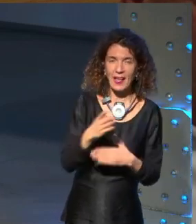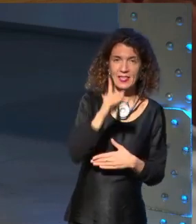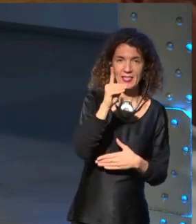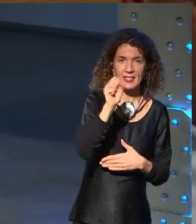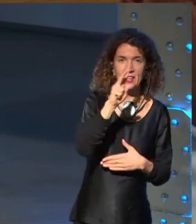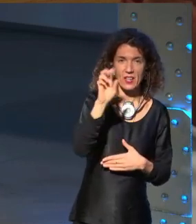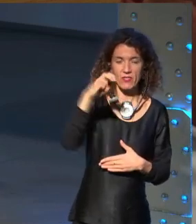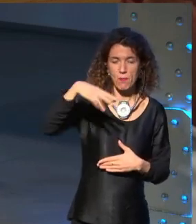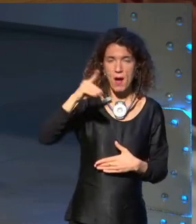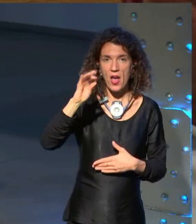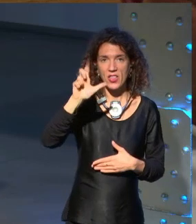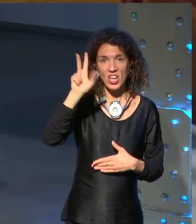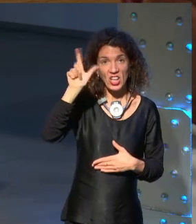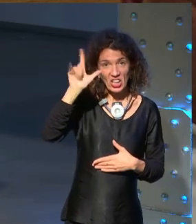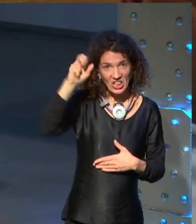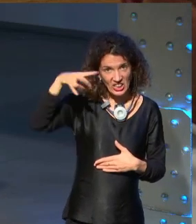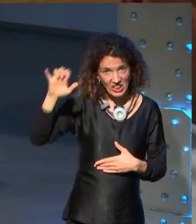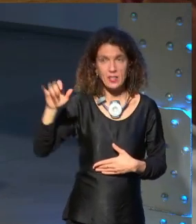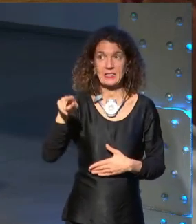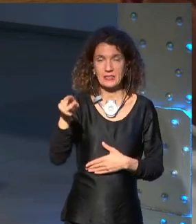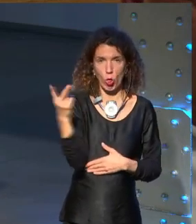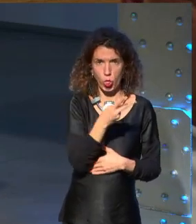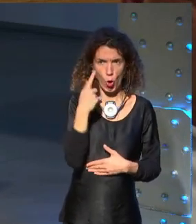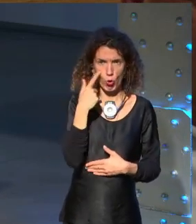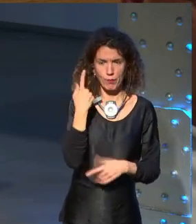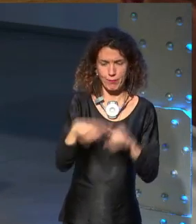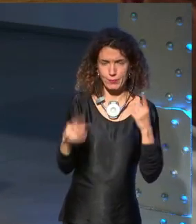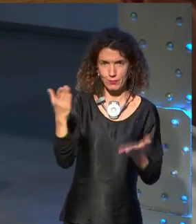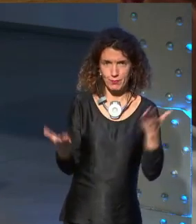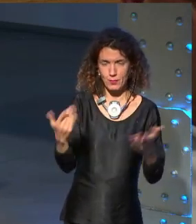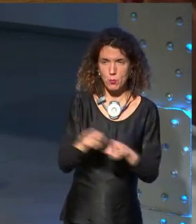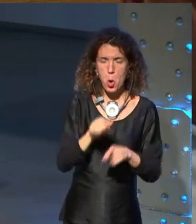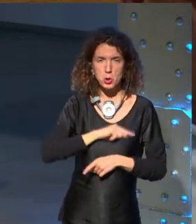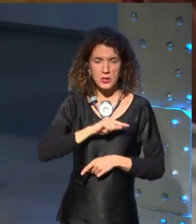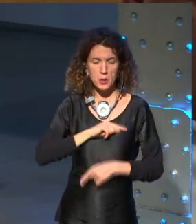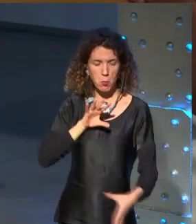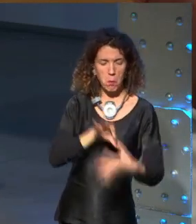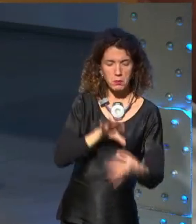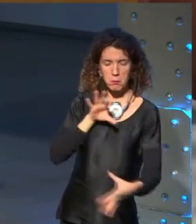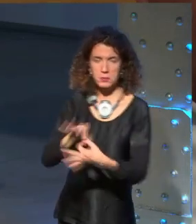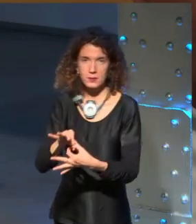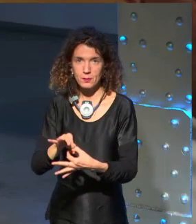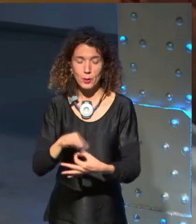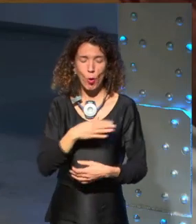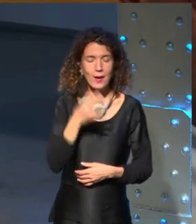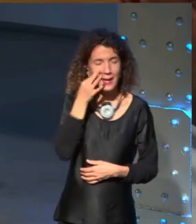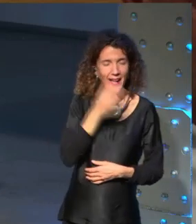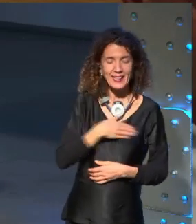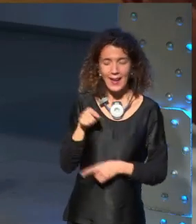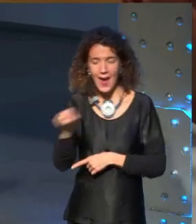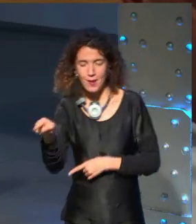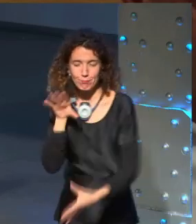those contrasts between Dave and his wife, because we feel much more in line